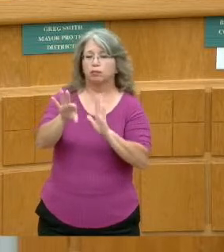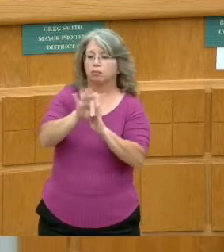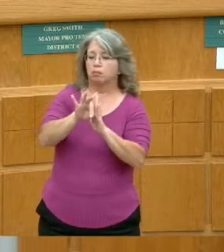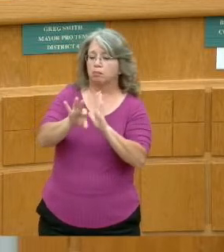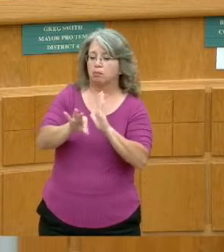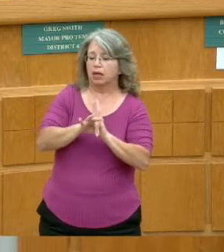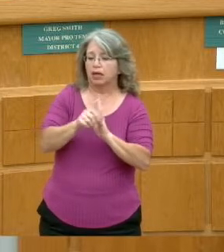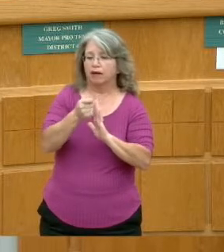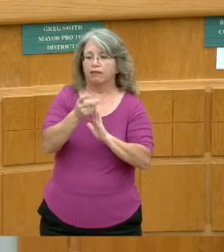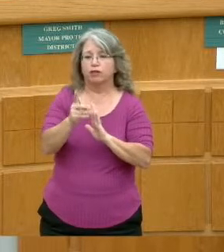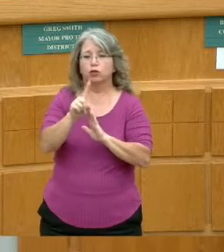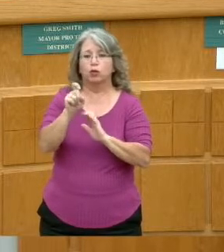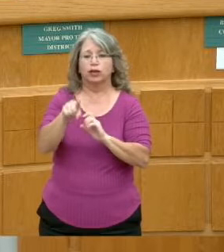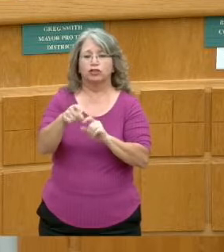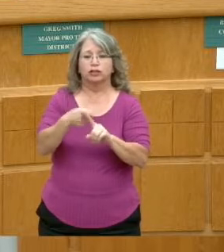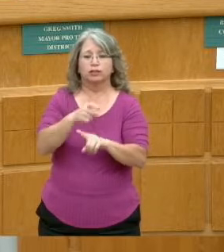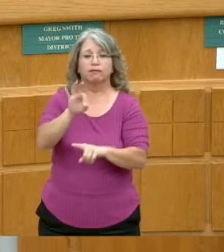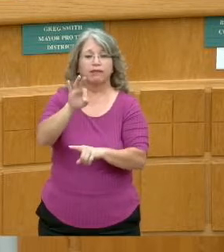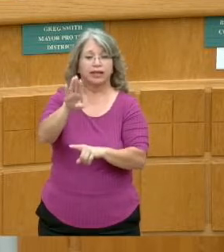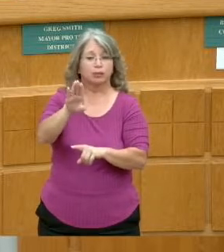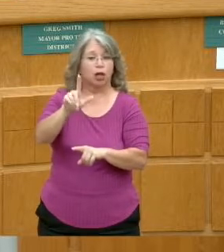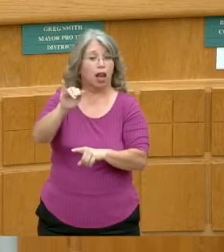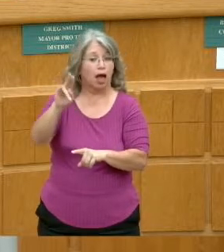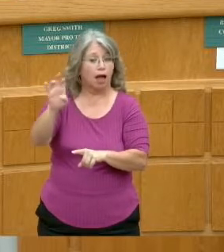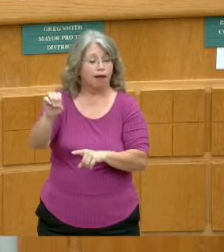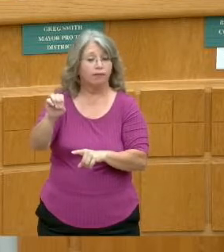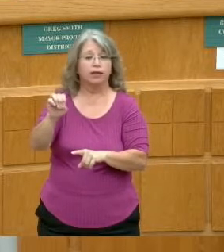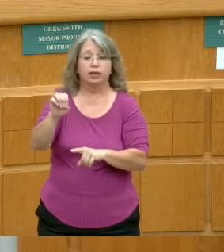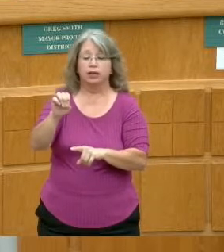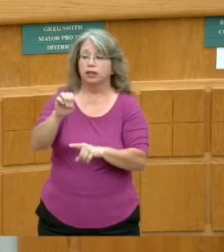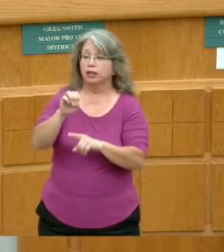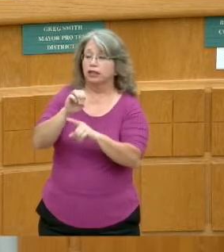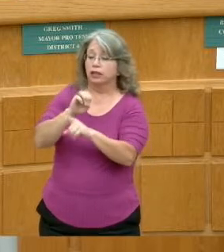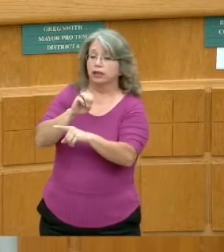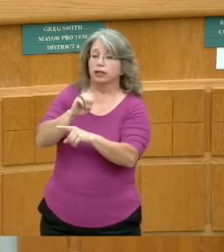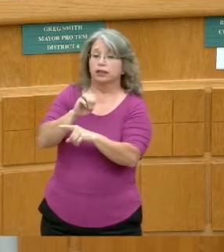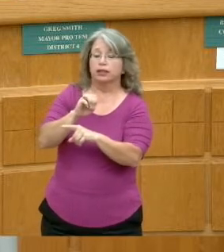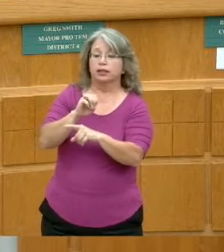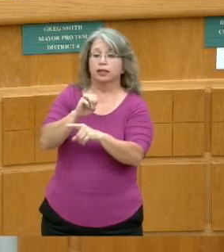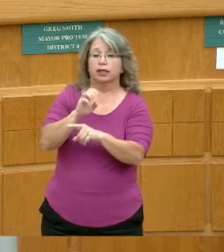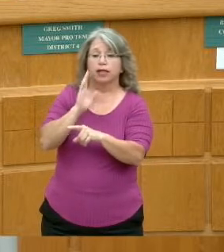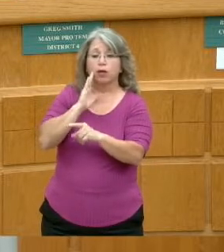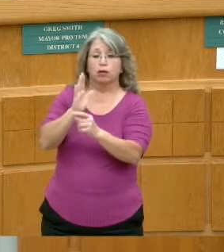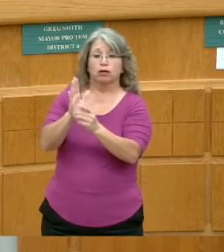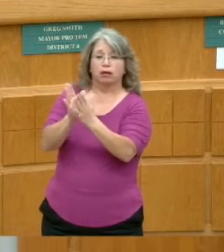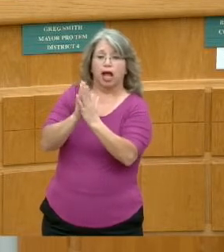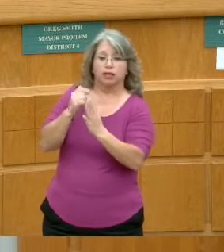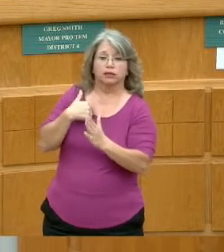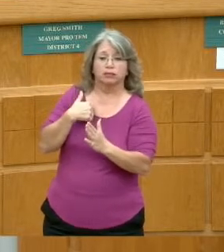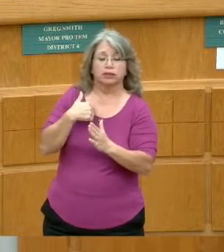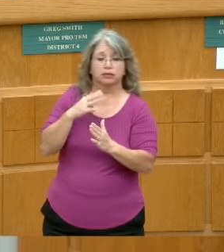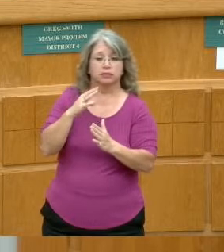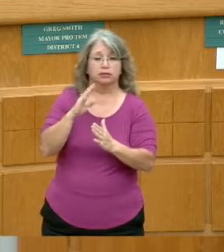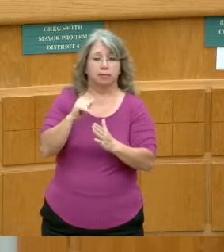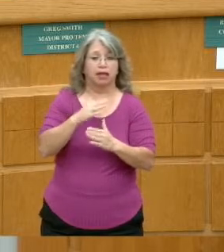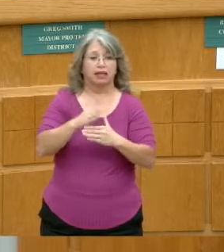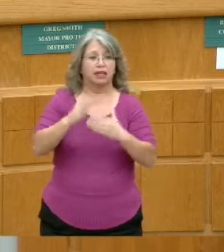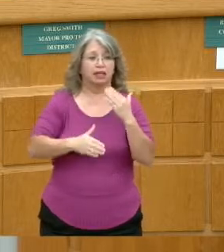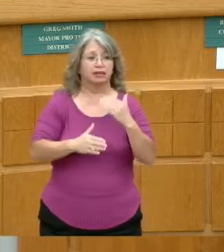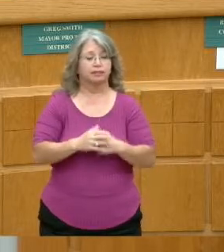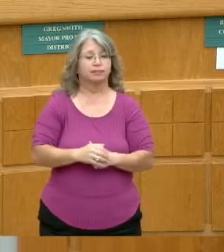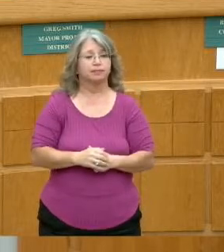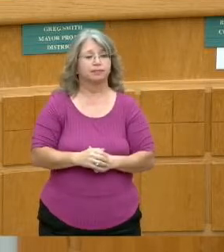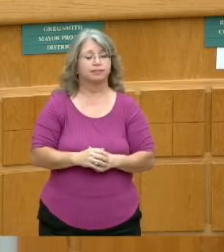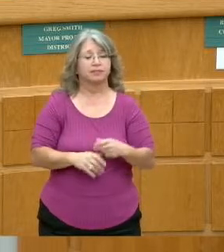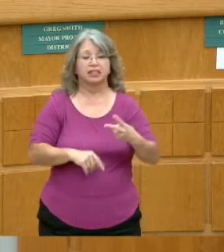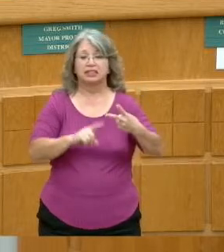posted on Facebook Live, and they'll get asked to me by the end of the presentation. Secondly,